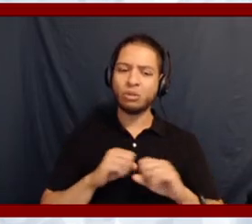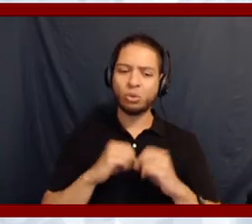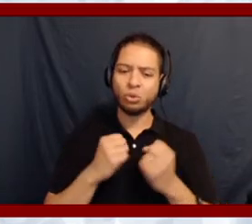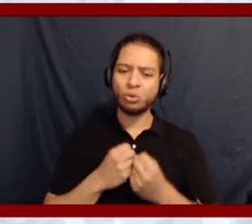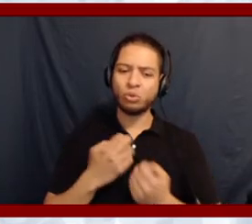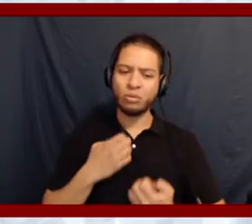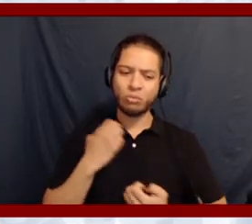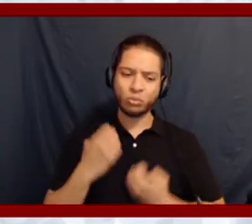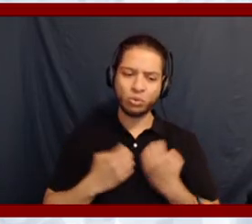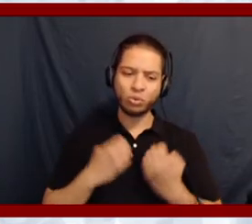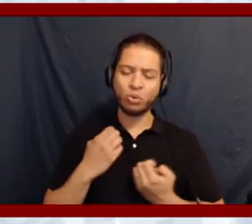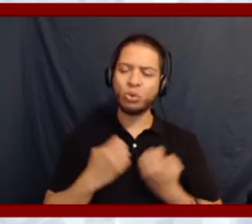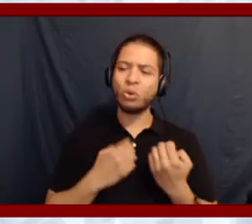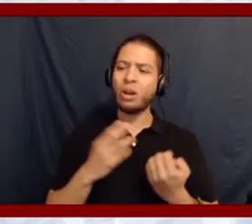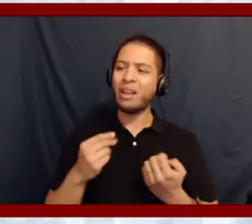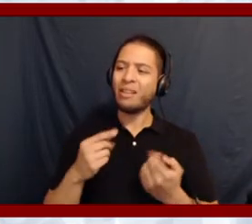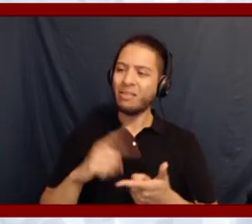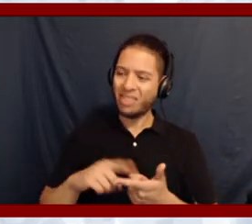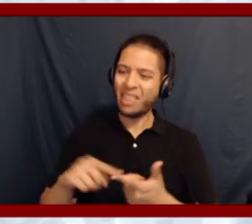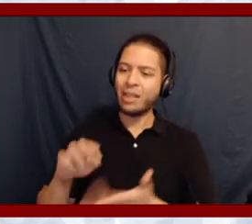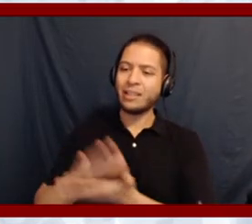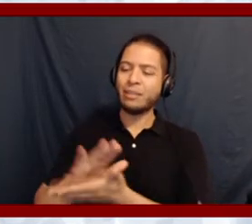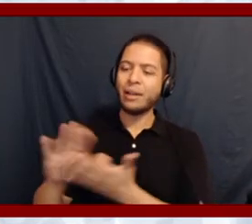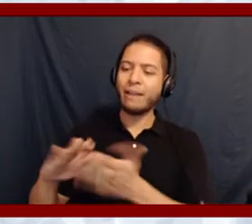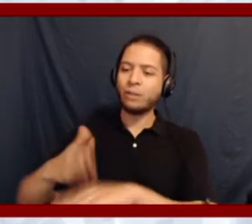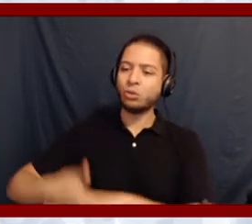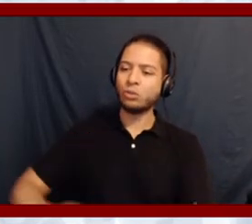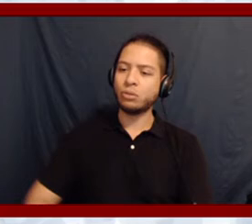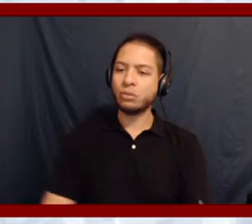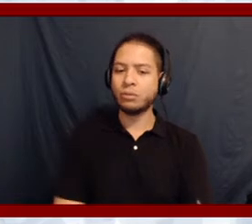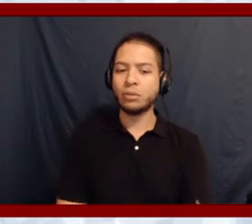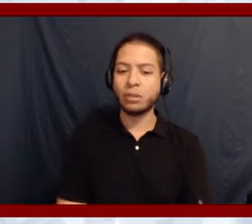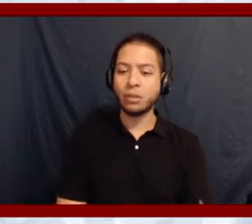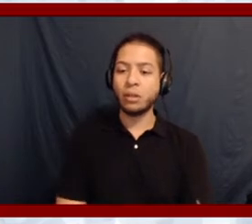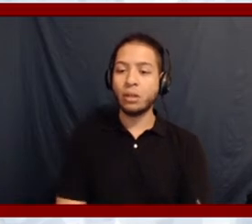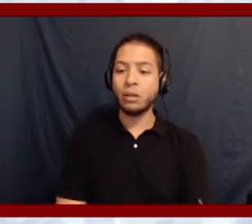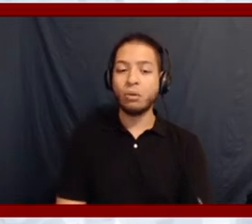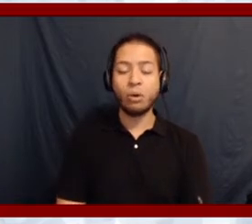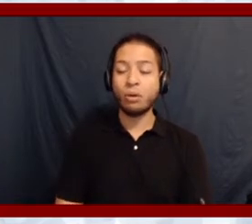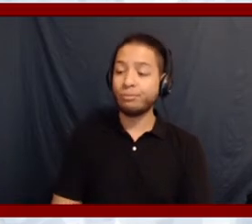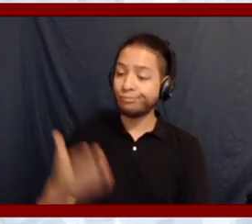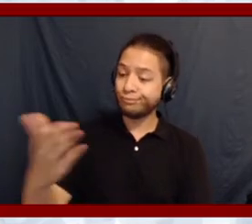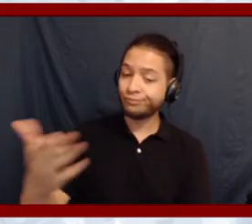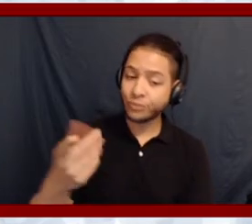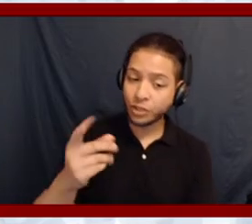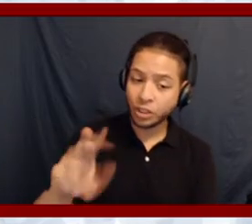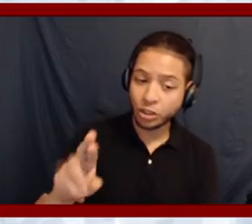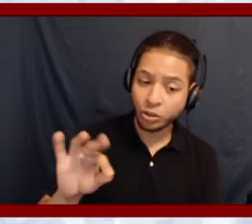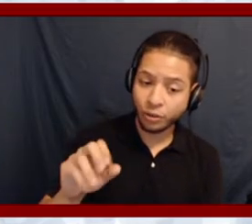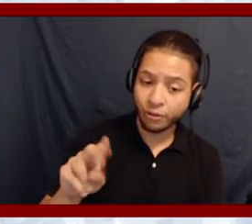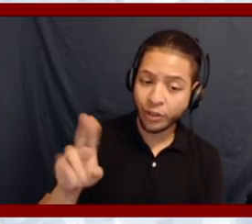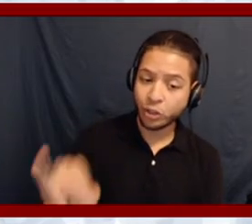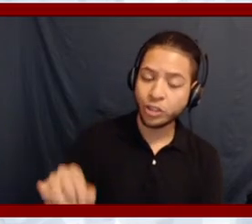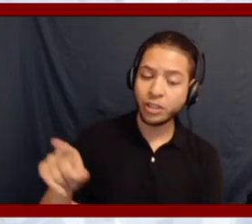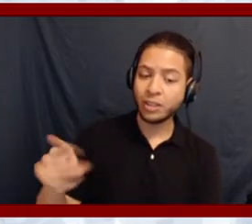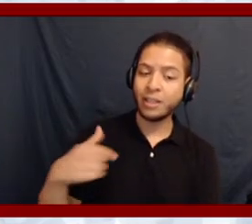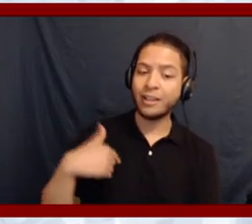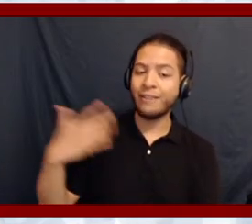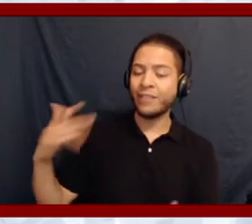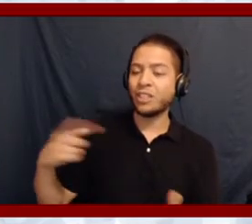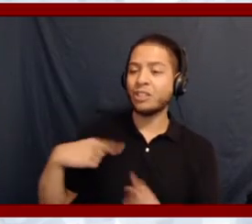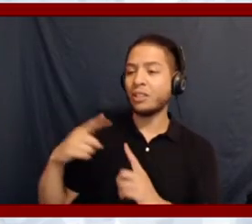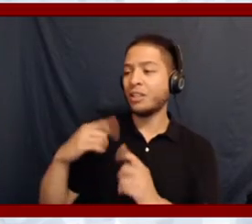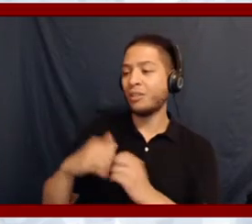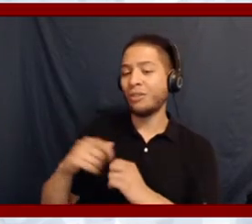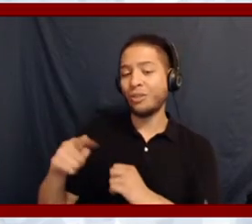then the academic acceleration will come. Perfect. Well, Dr. Fauci, you know, I've done quite a few of these with you, and as per usual, I've got about 8